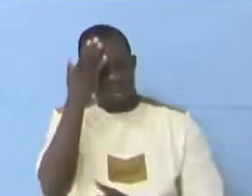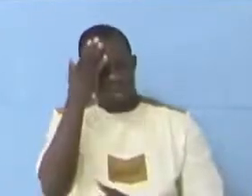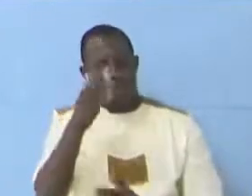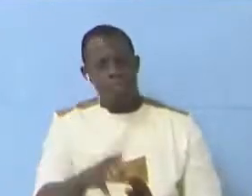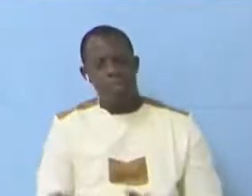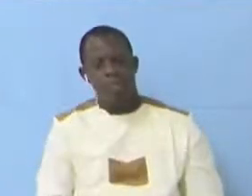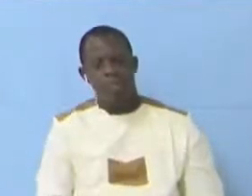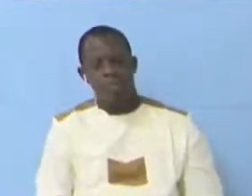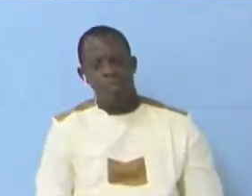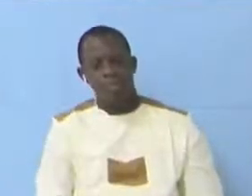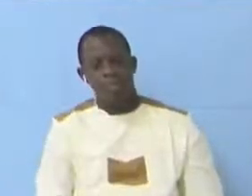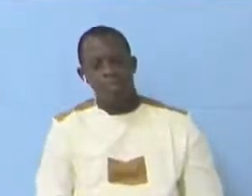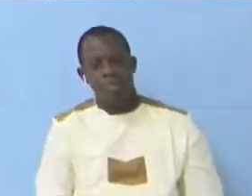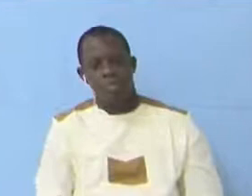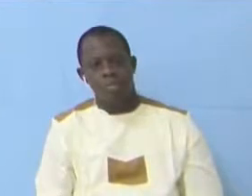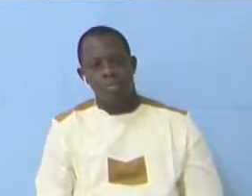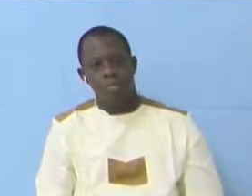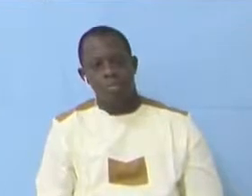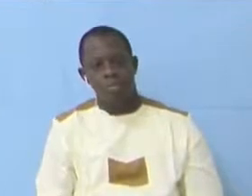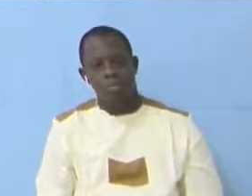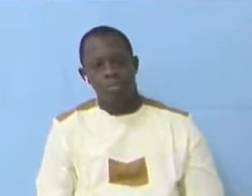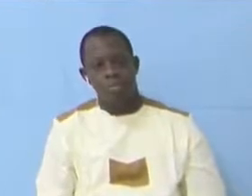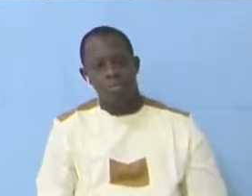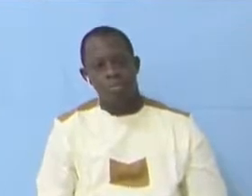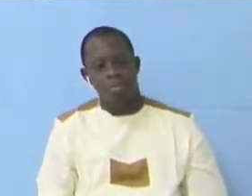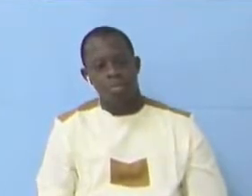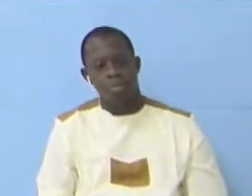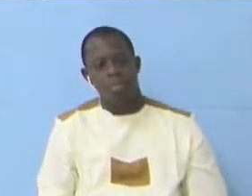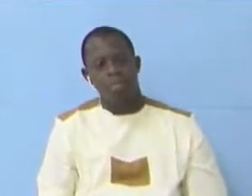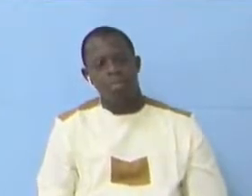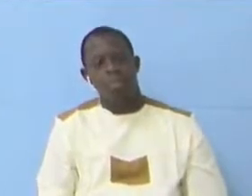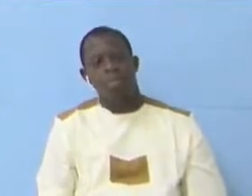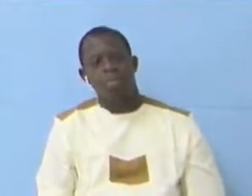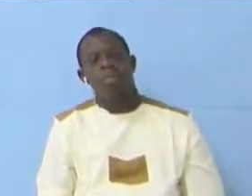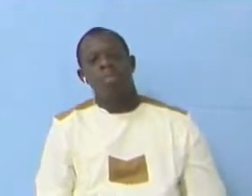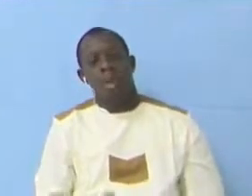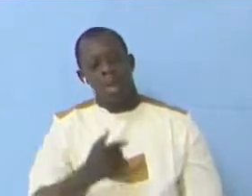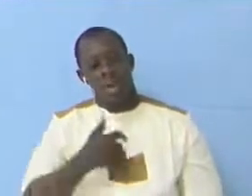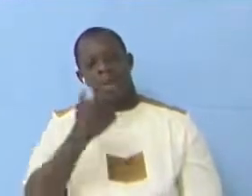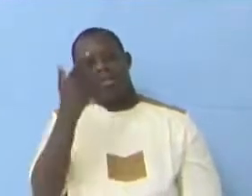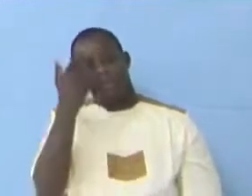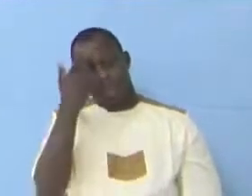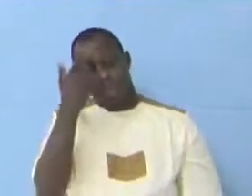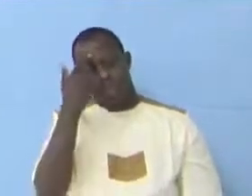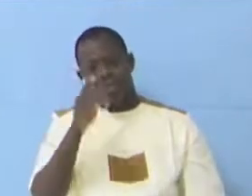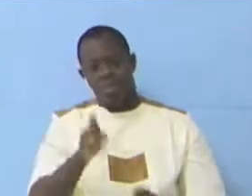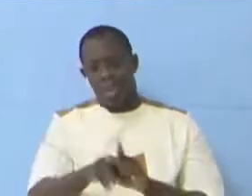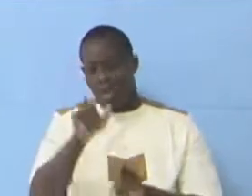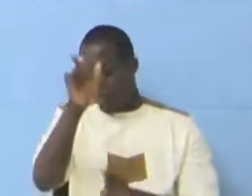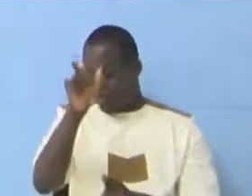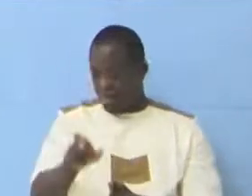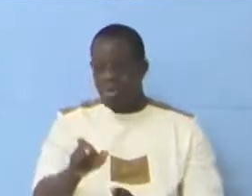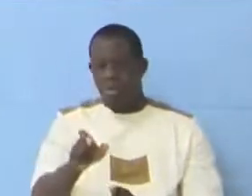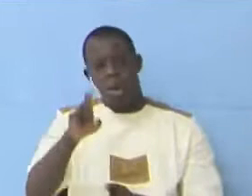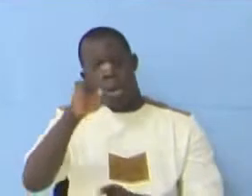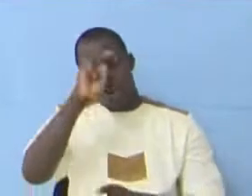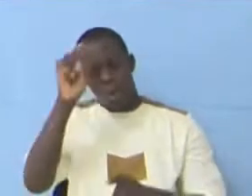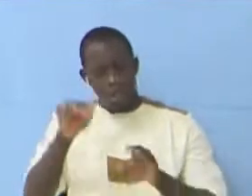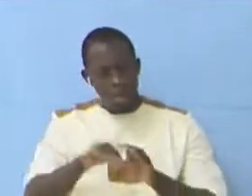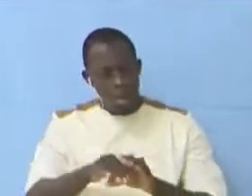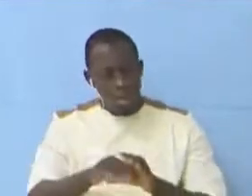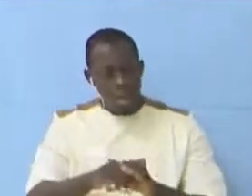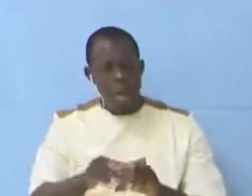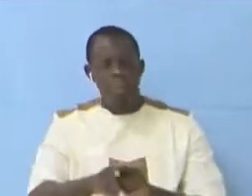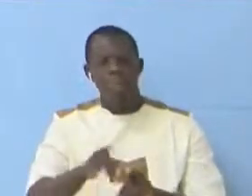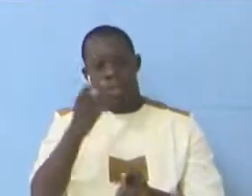just thought it necessary as a human being and as a colleague to go and visit his wife. tamit jàppoon naa rek ne daal nekk na lu war